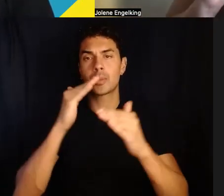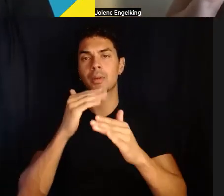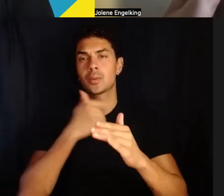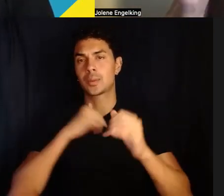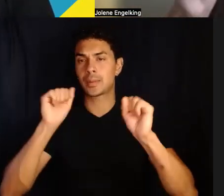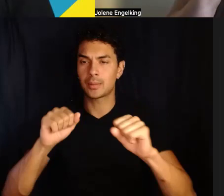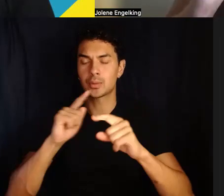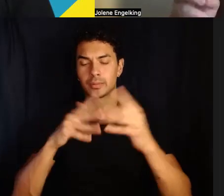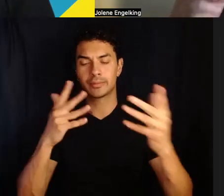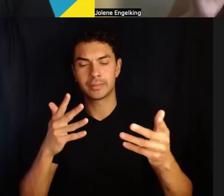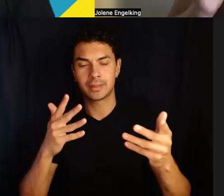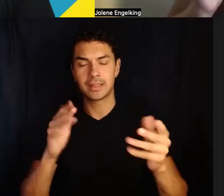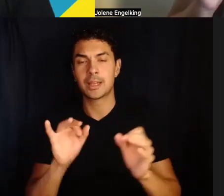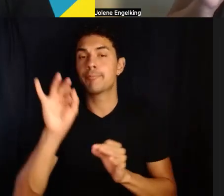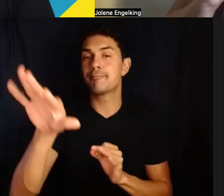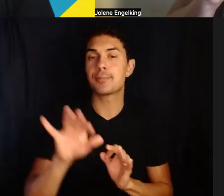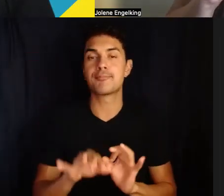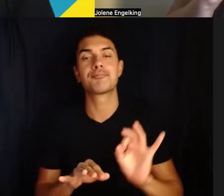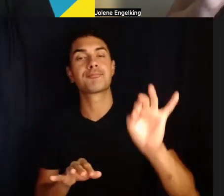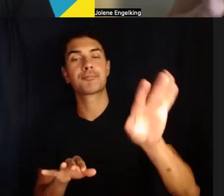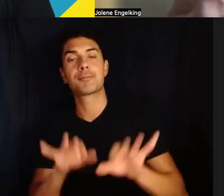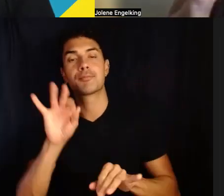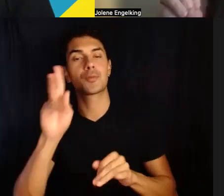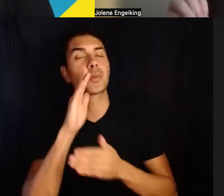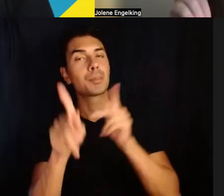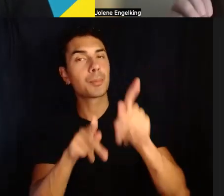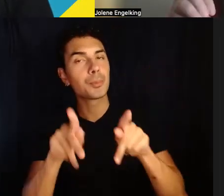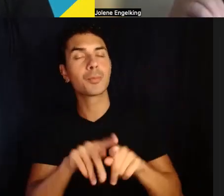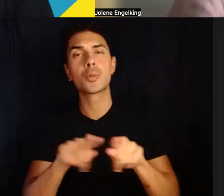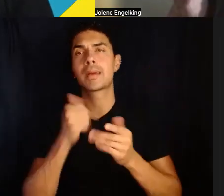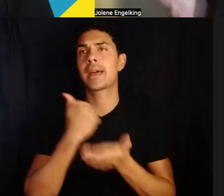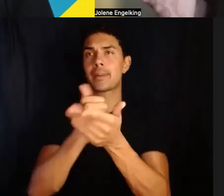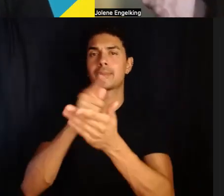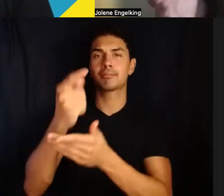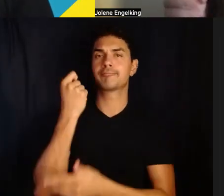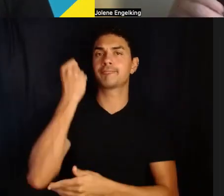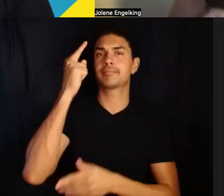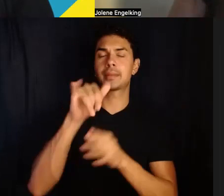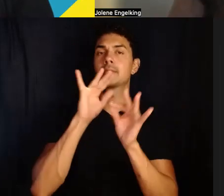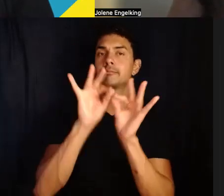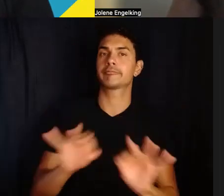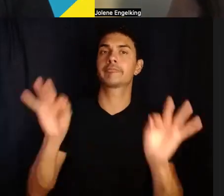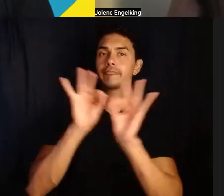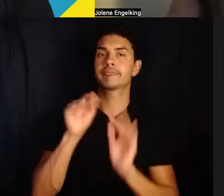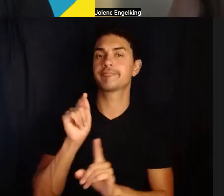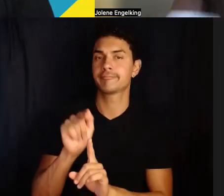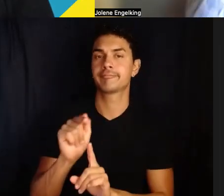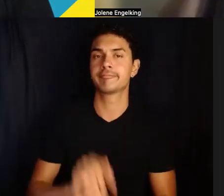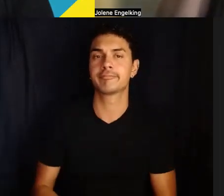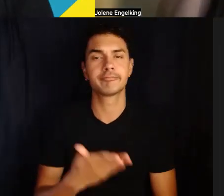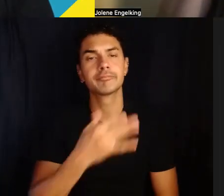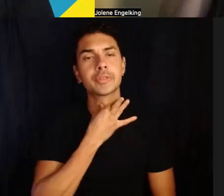of like throw out a few little ideas for people, as well as really help to underscore like the importance of this. But Shayla, what's on your